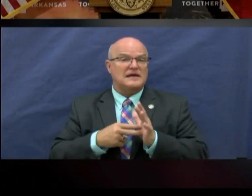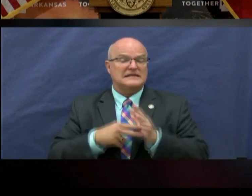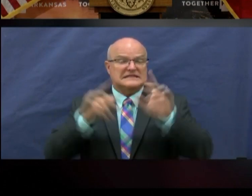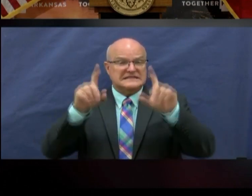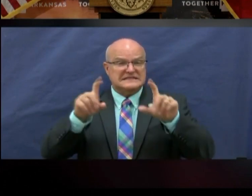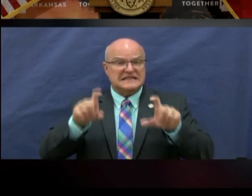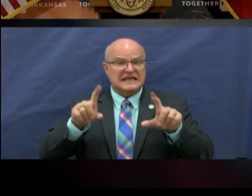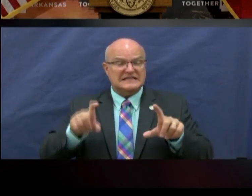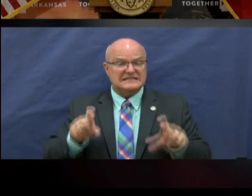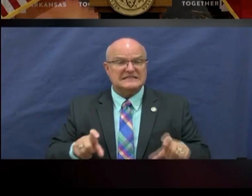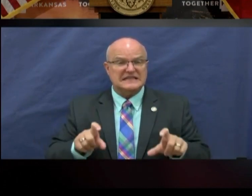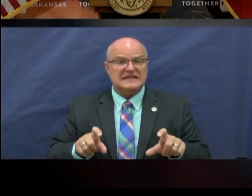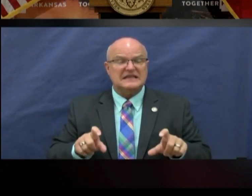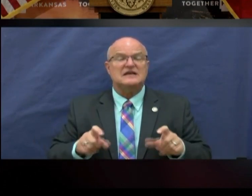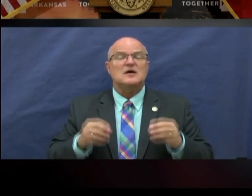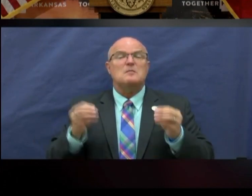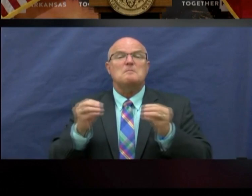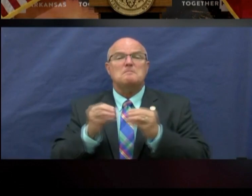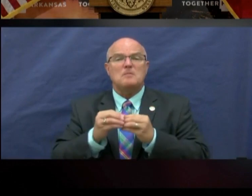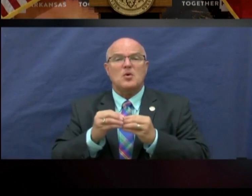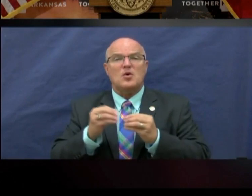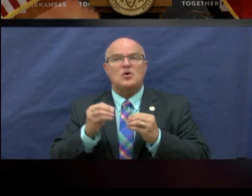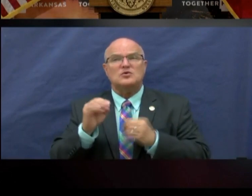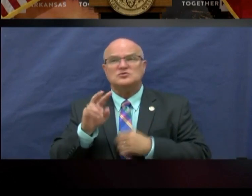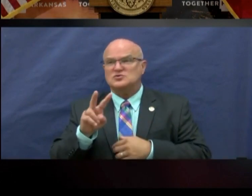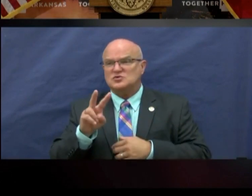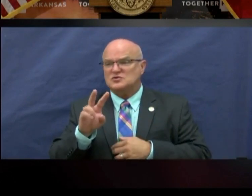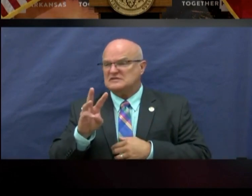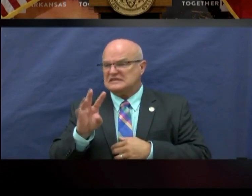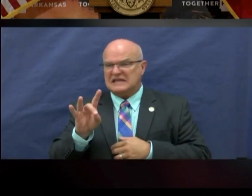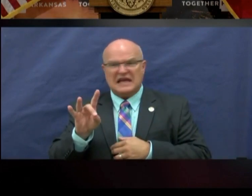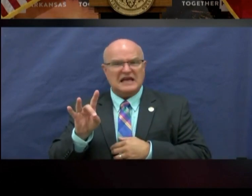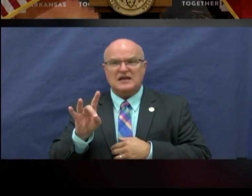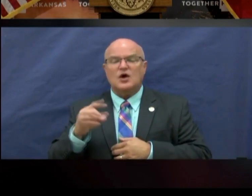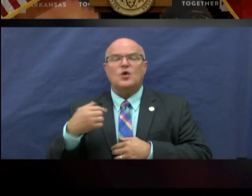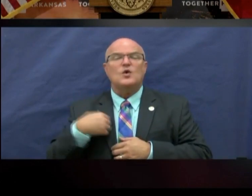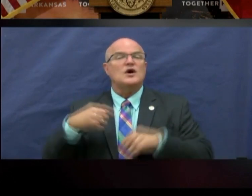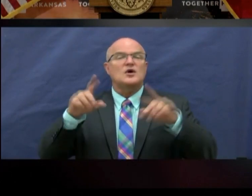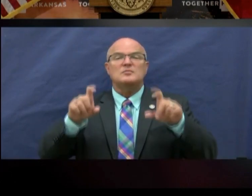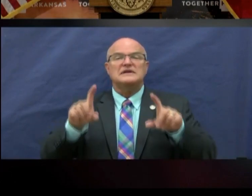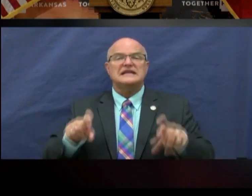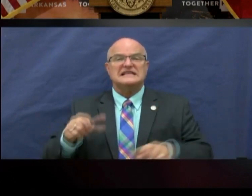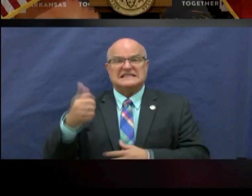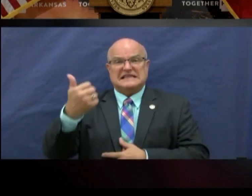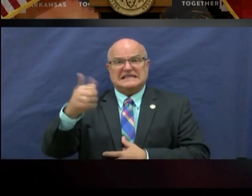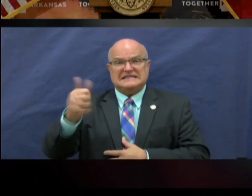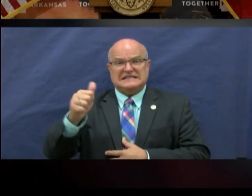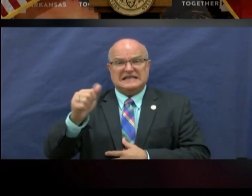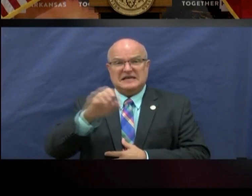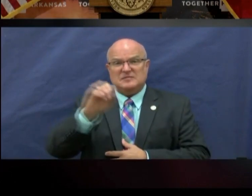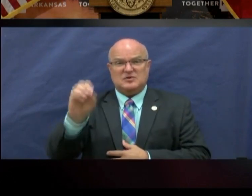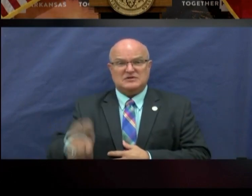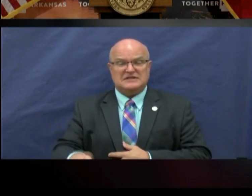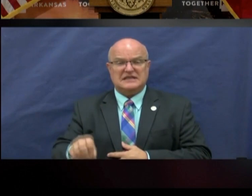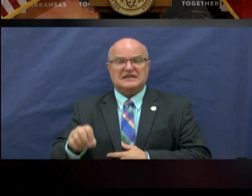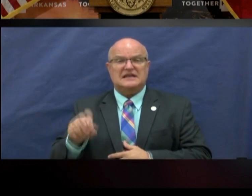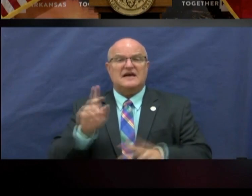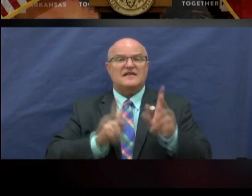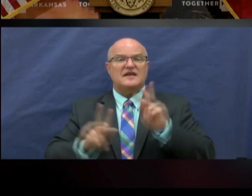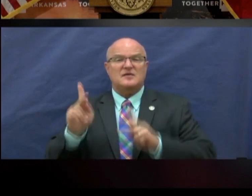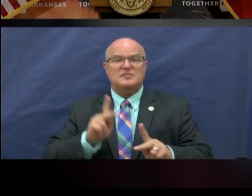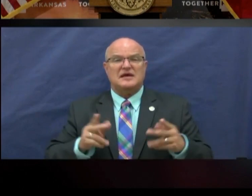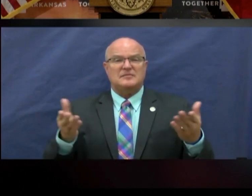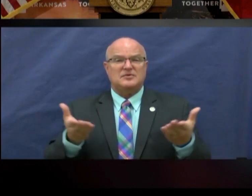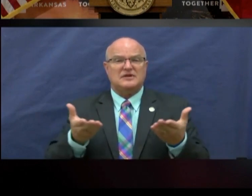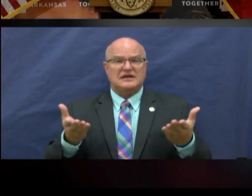not 2% of the population or 4 or 6 or 8, but we'll be testing 10% of the Arkansas